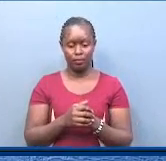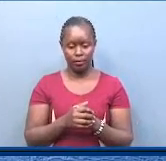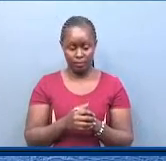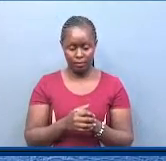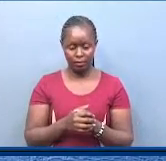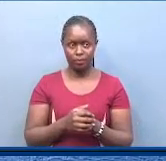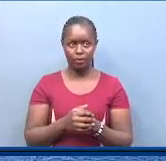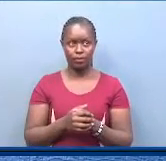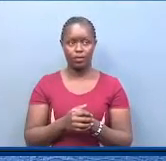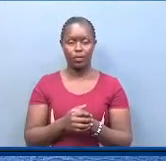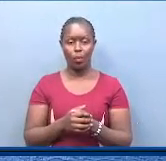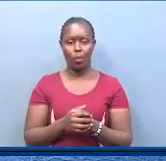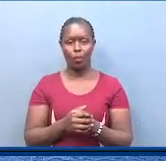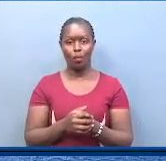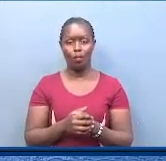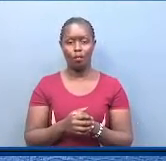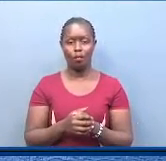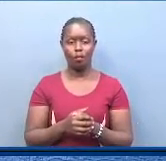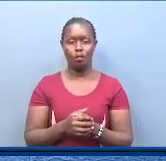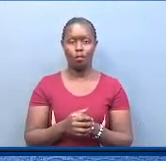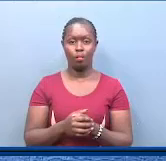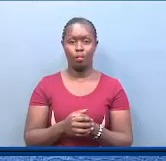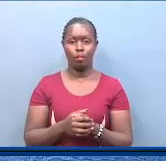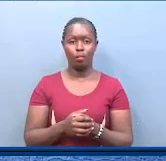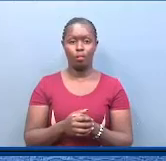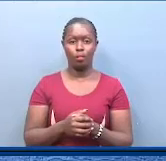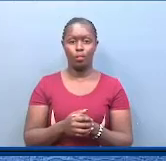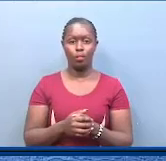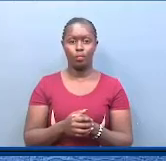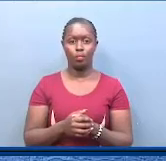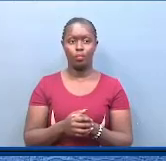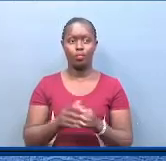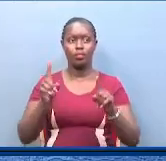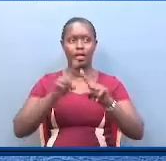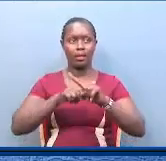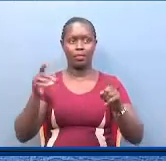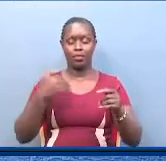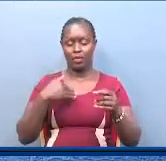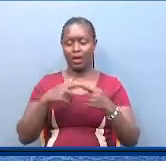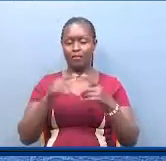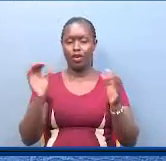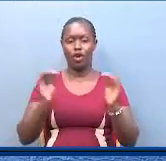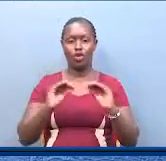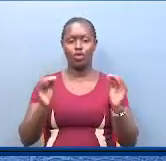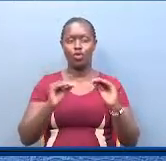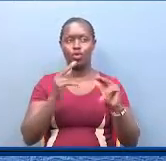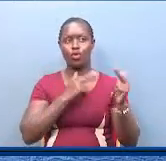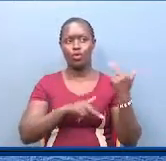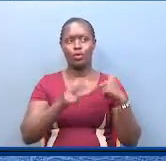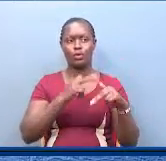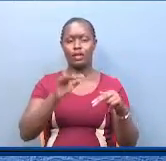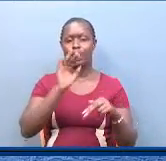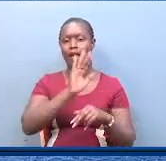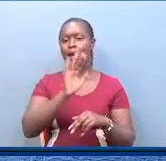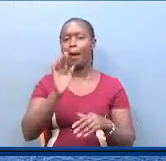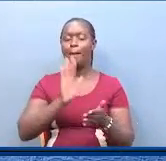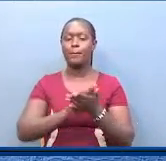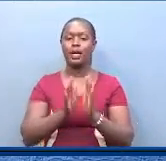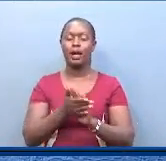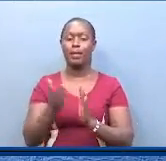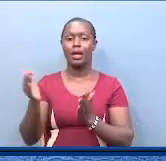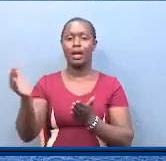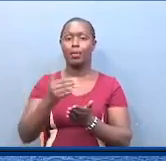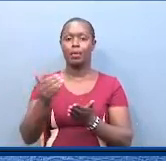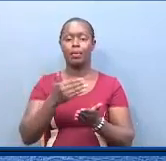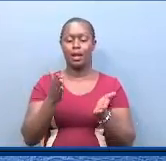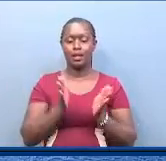will come from my house. But there's no history of her being a mobilizer. She